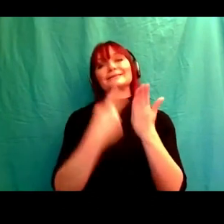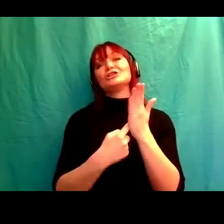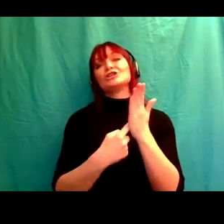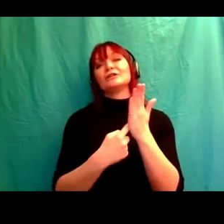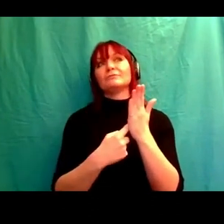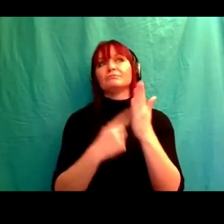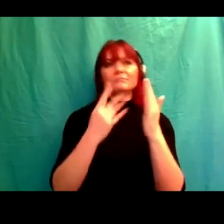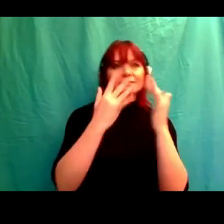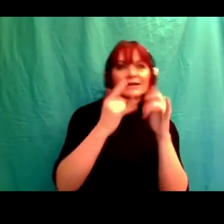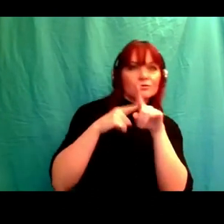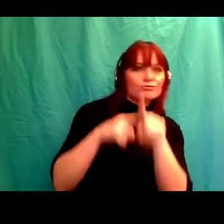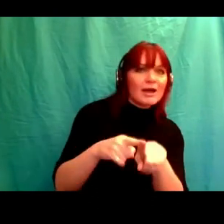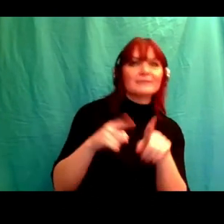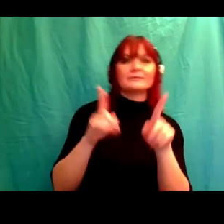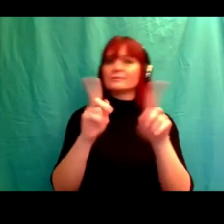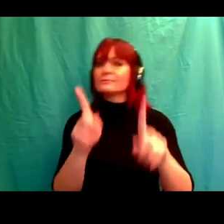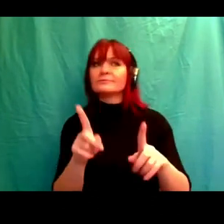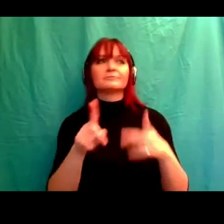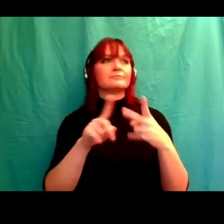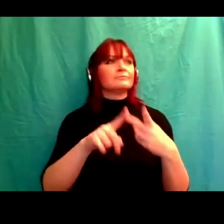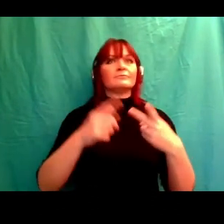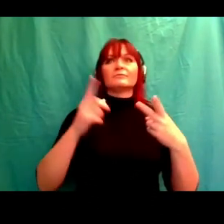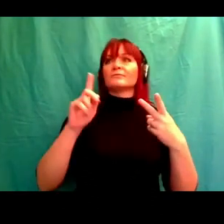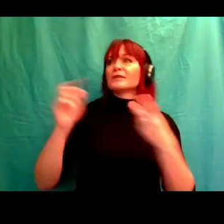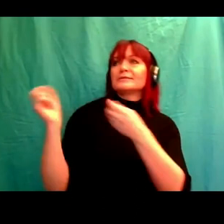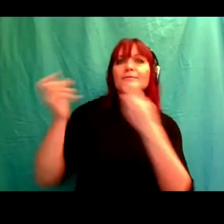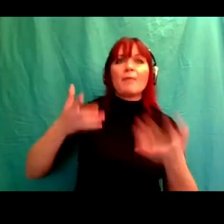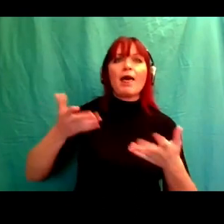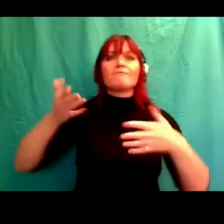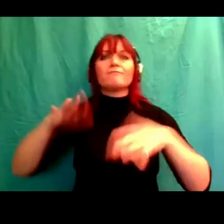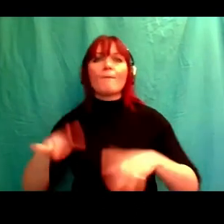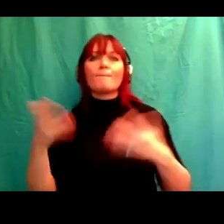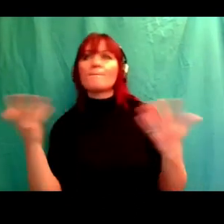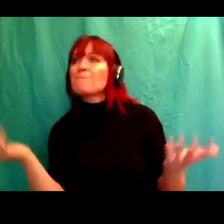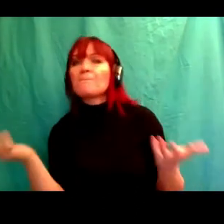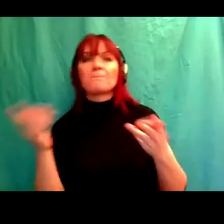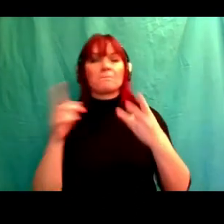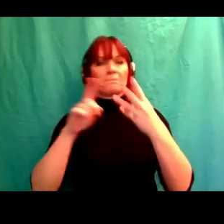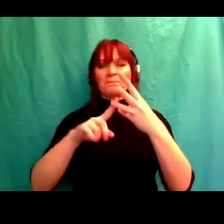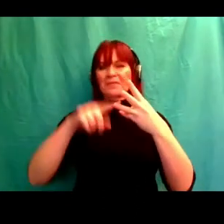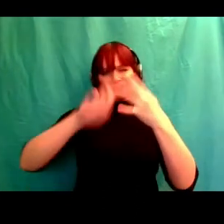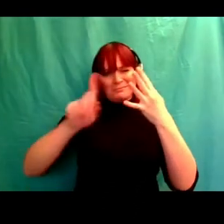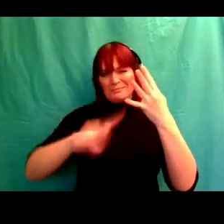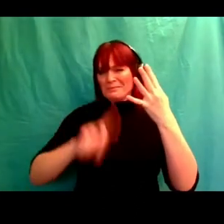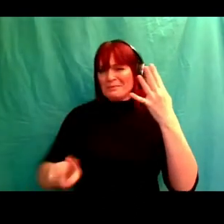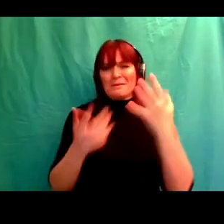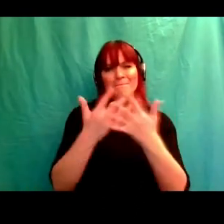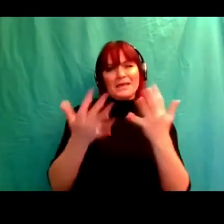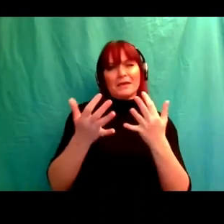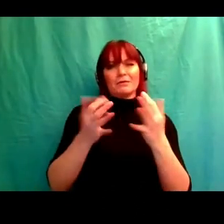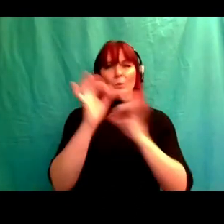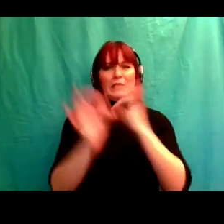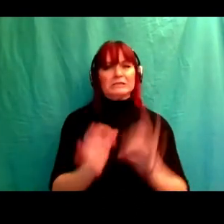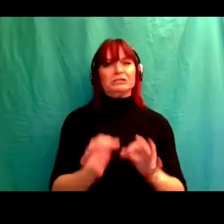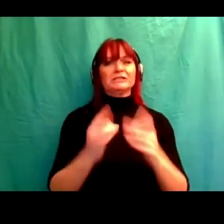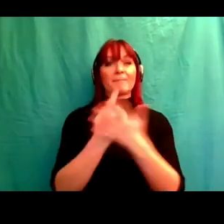do we want, where do we want to think about our supply chains. There's a whole set of quite big questions about our resilience to these